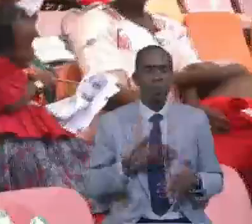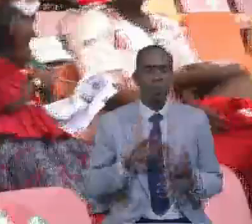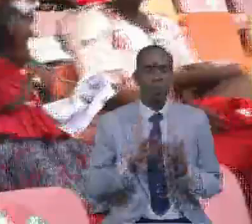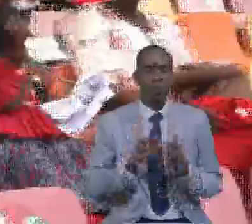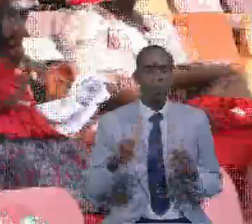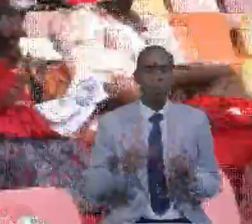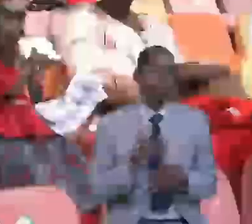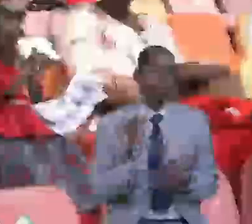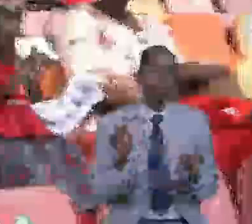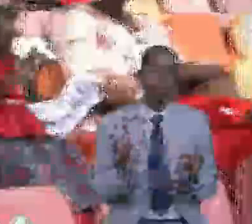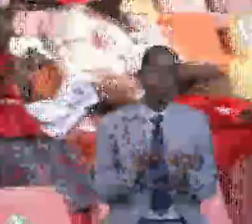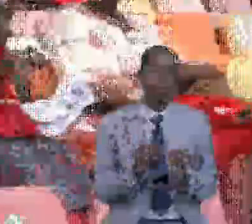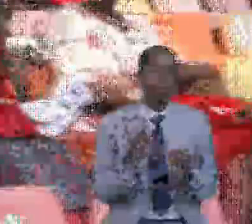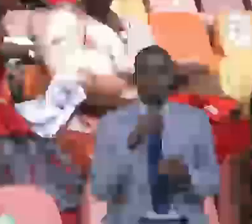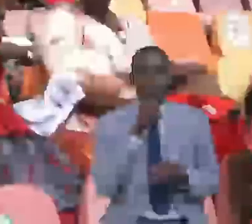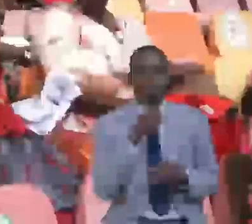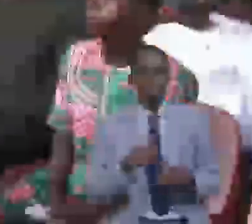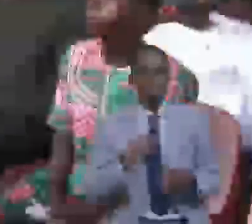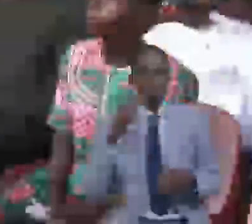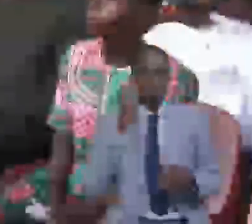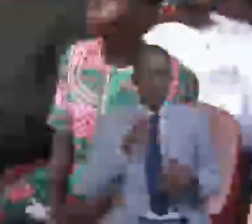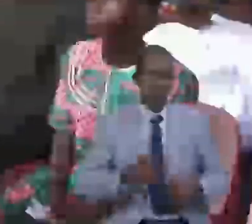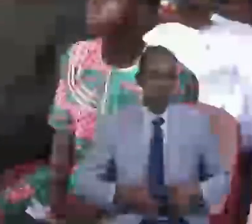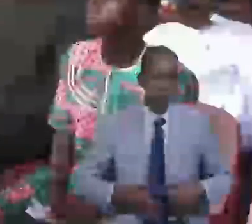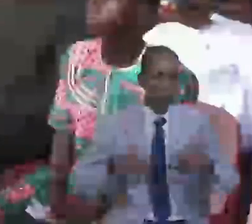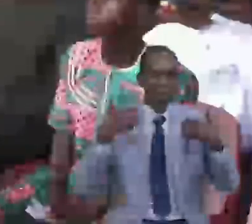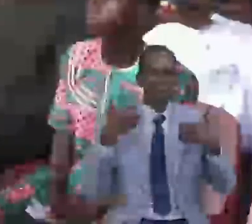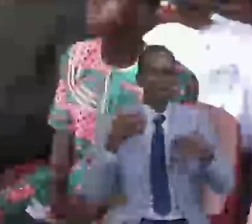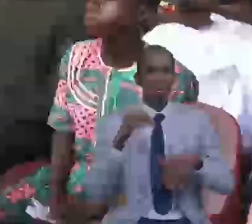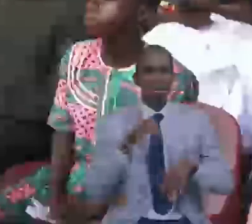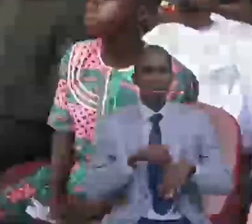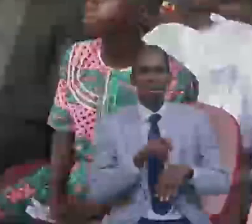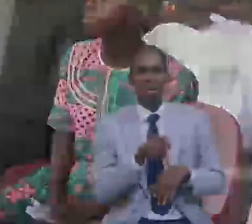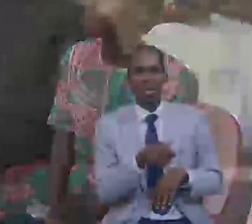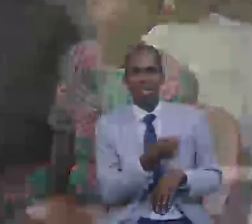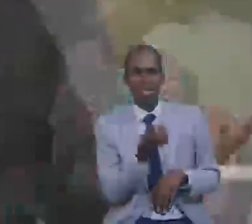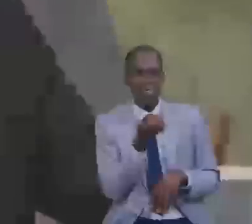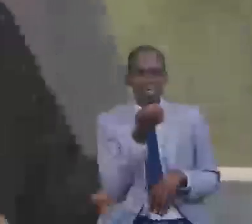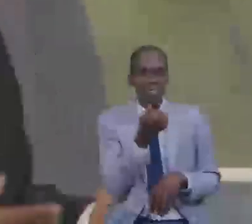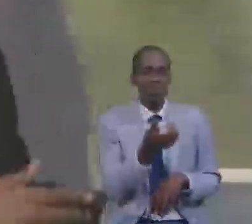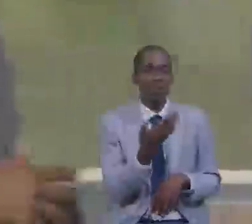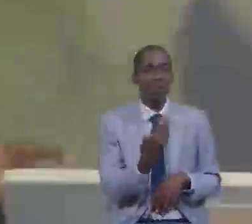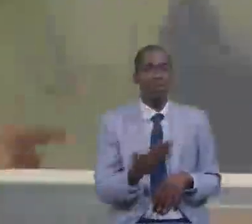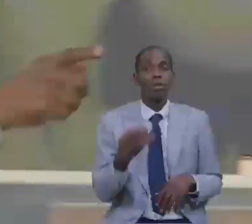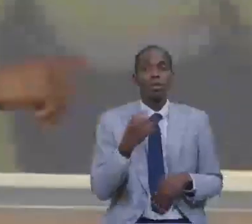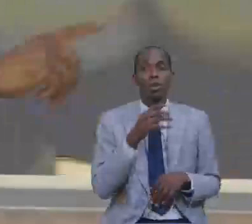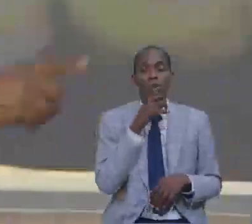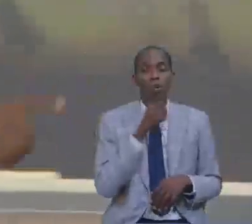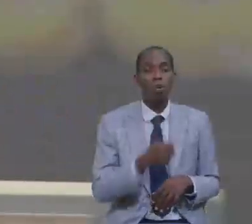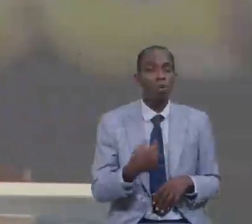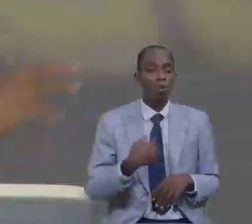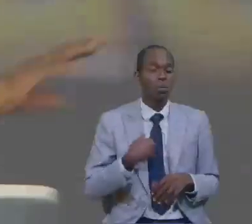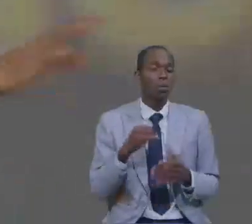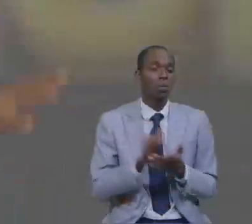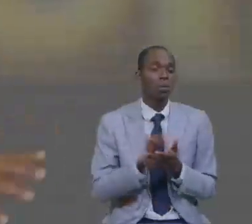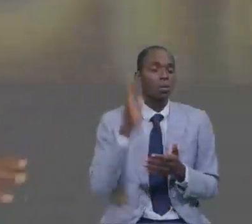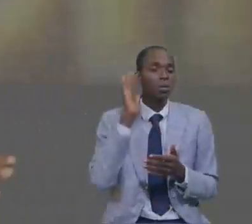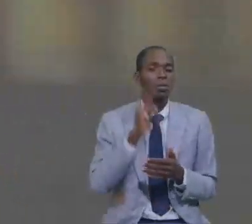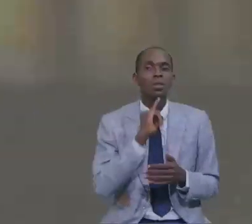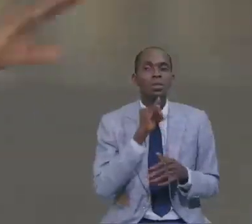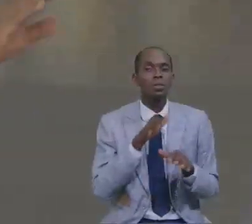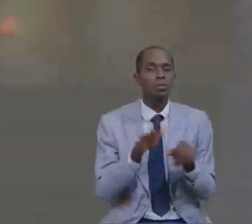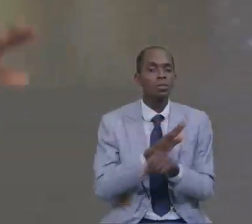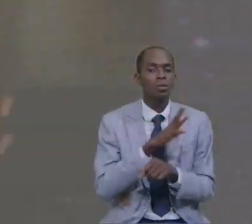old me that is covetous. The old me that is traditional. The old me that's, you know,